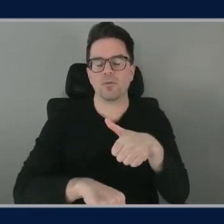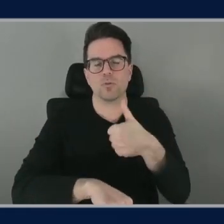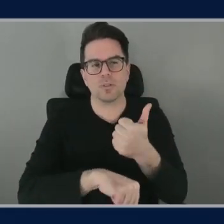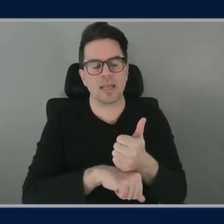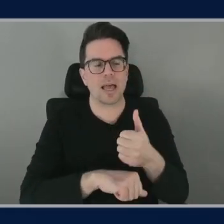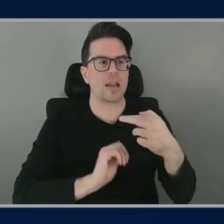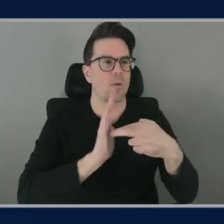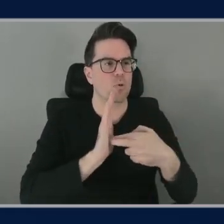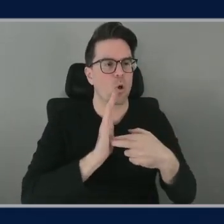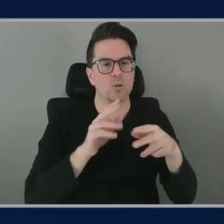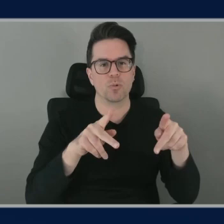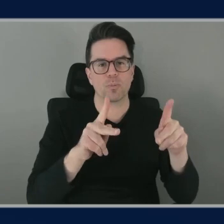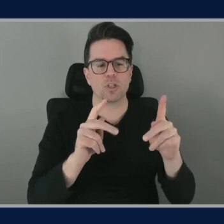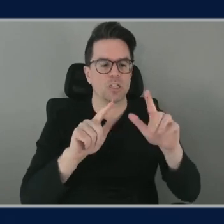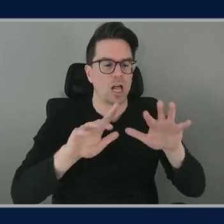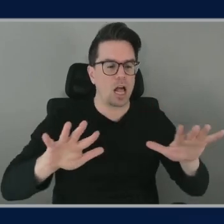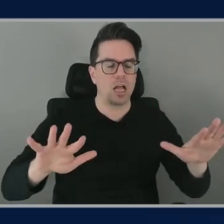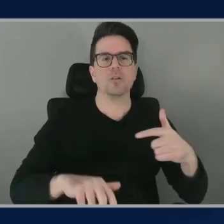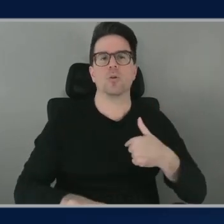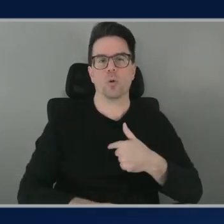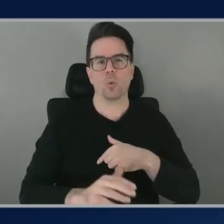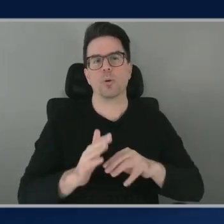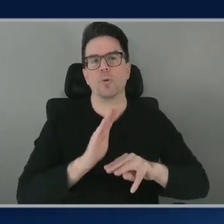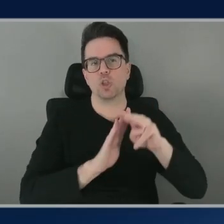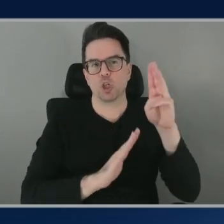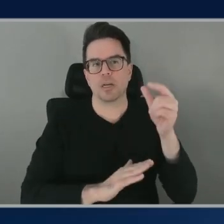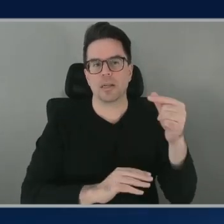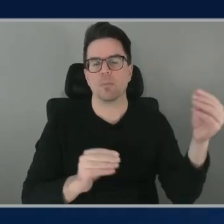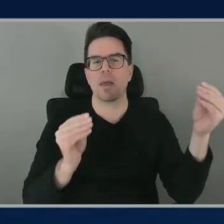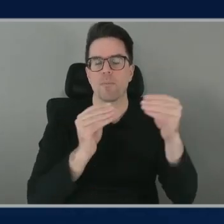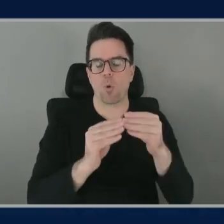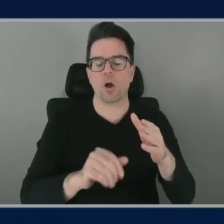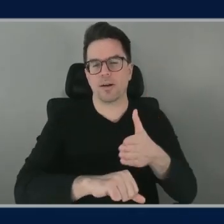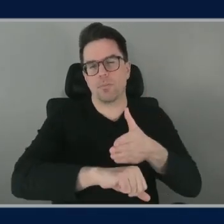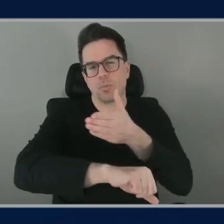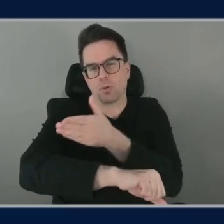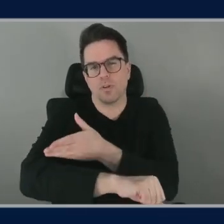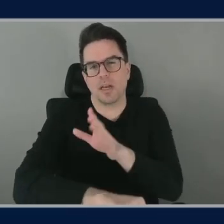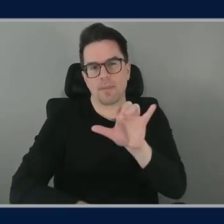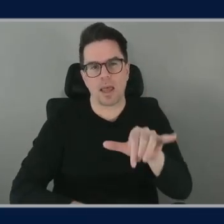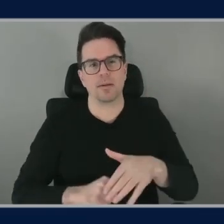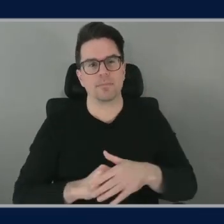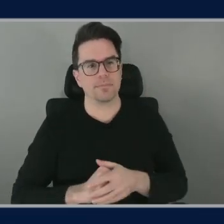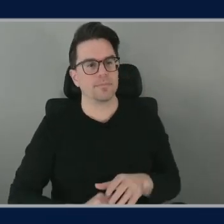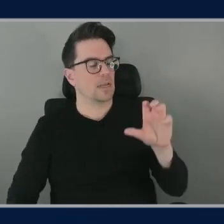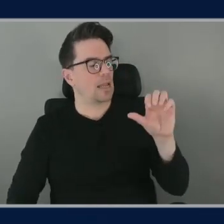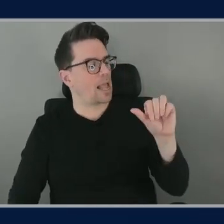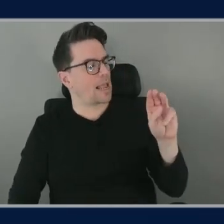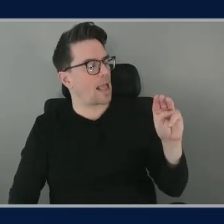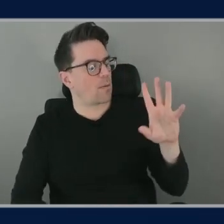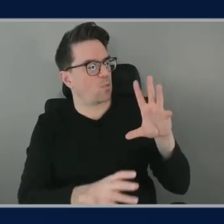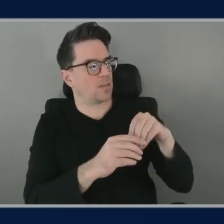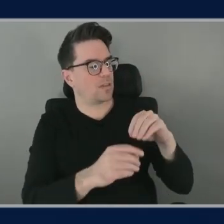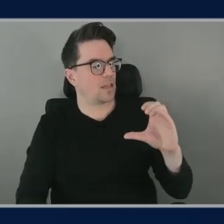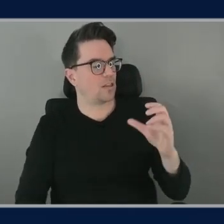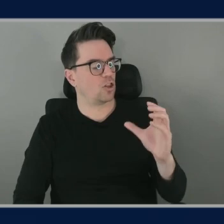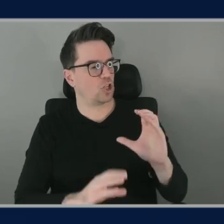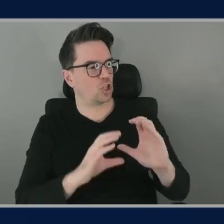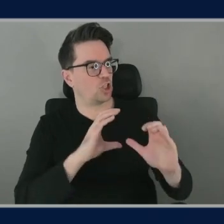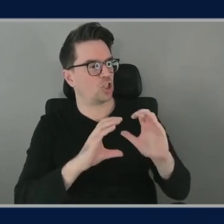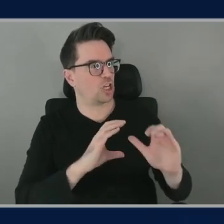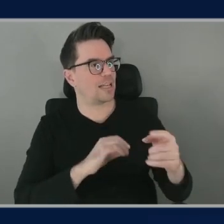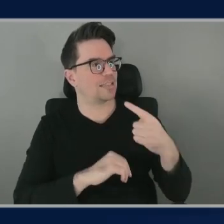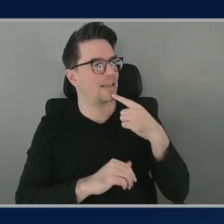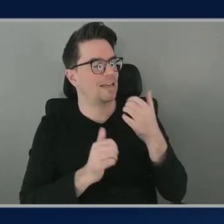I think we're maturing a bit and getting better at that. Yeah. AM in the chat asked, did anyone figure out that the key